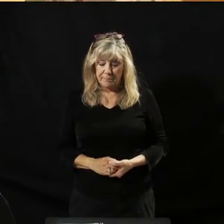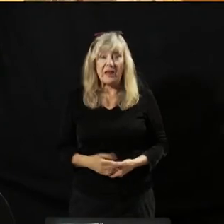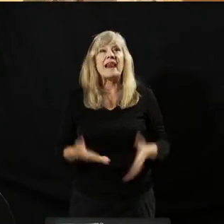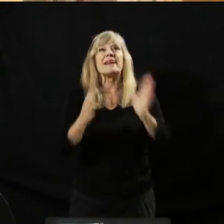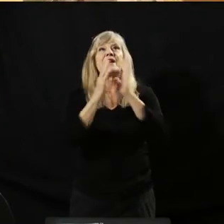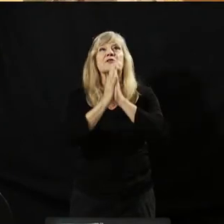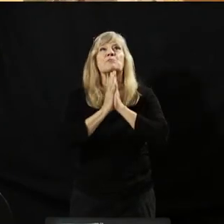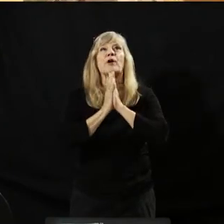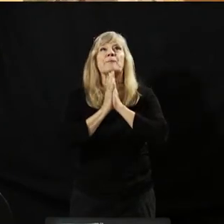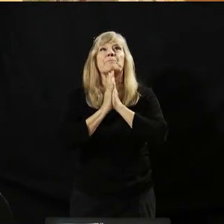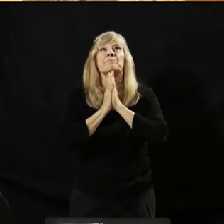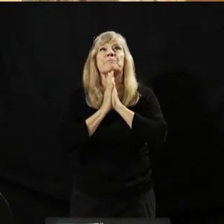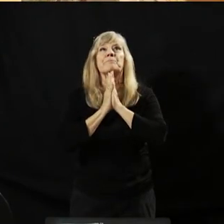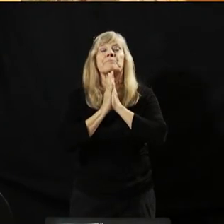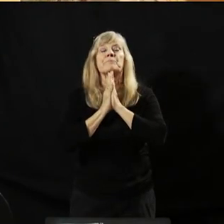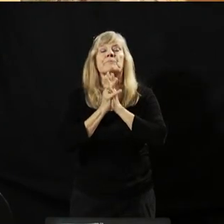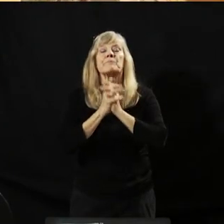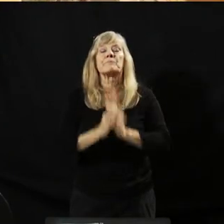Let us pray.